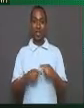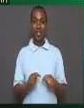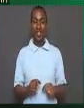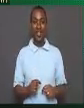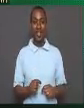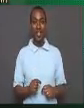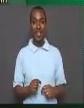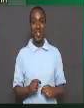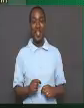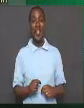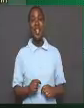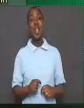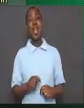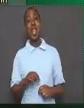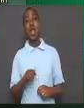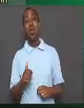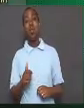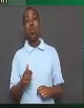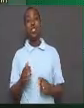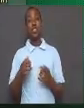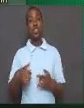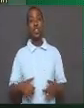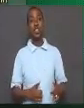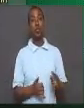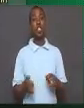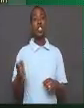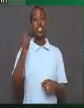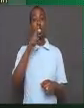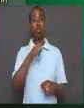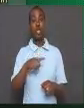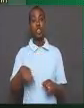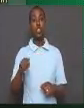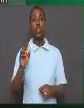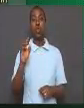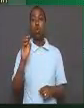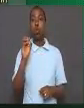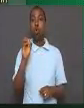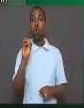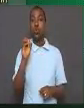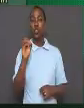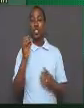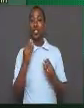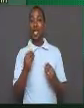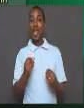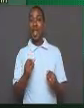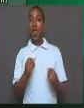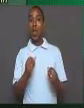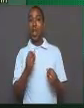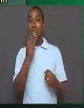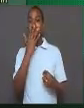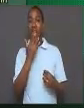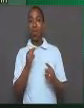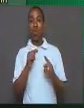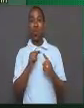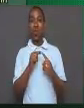Whereas systemic circulation carries oxygenated blood away from the